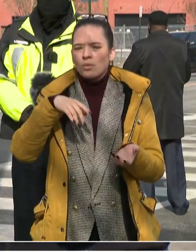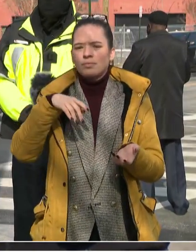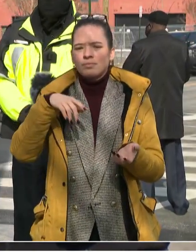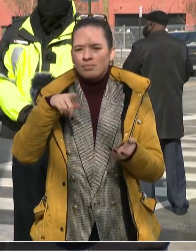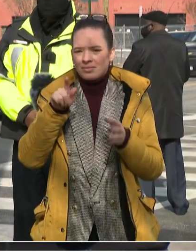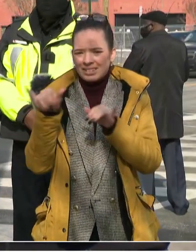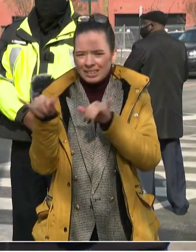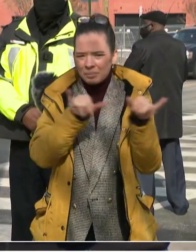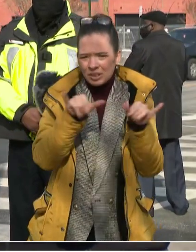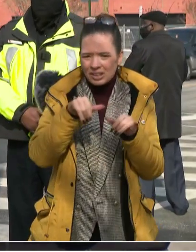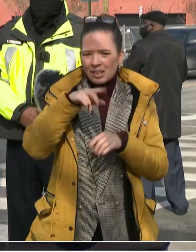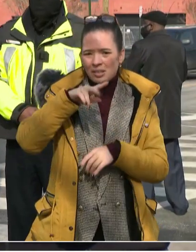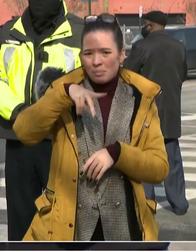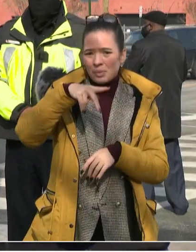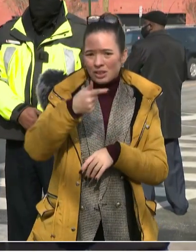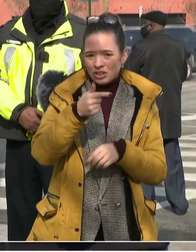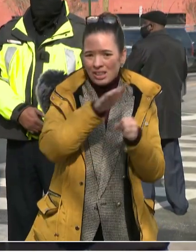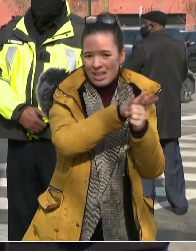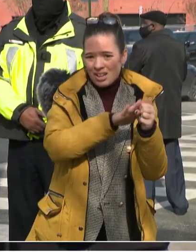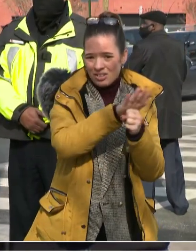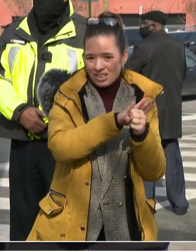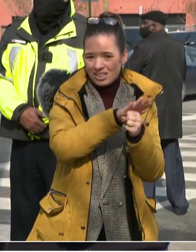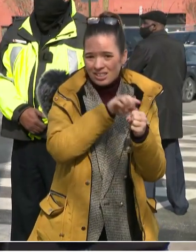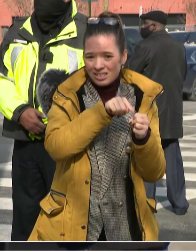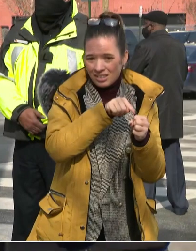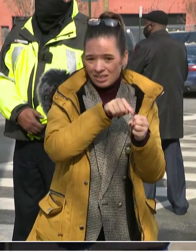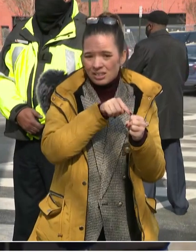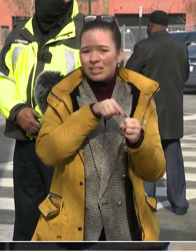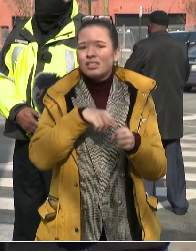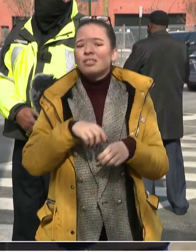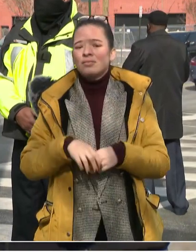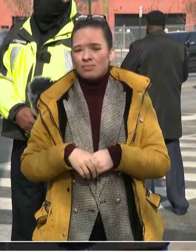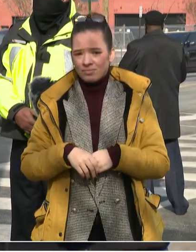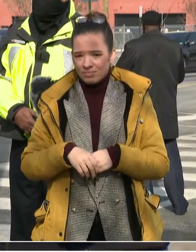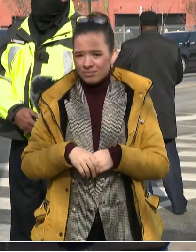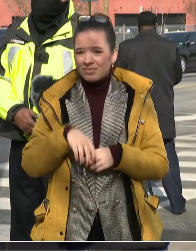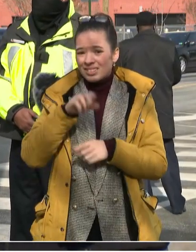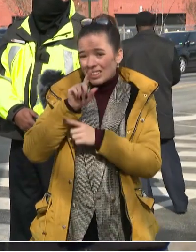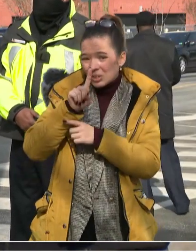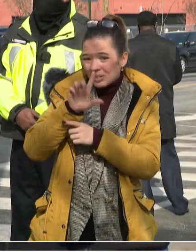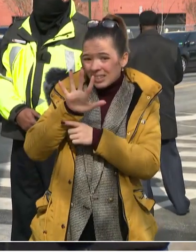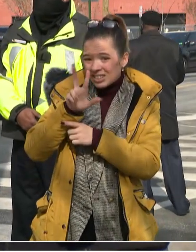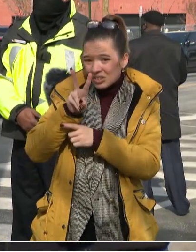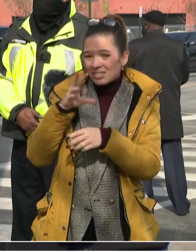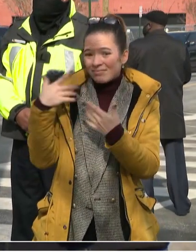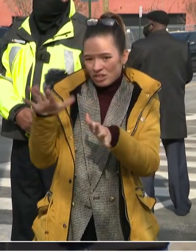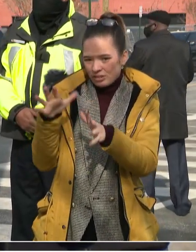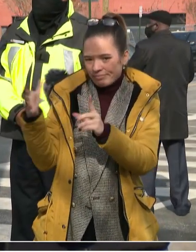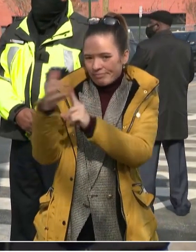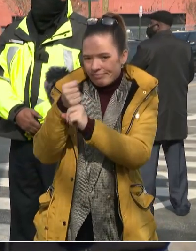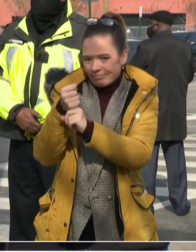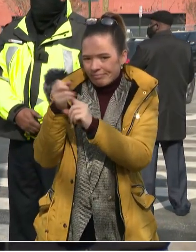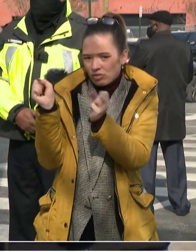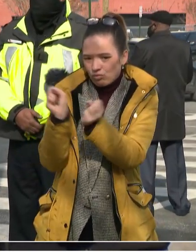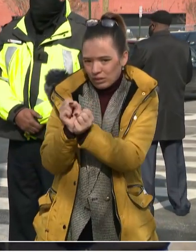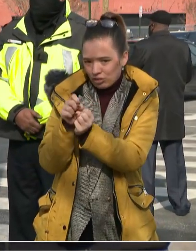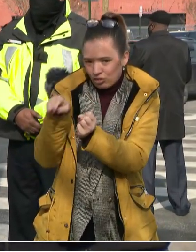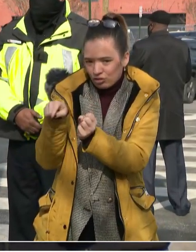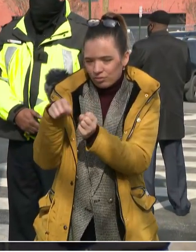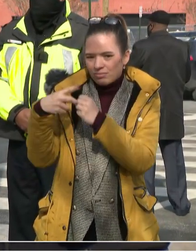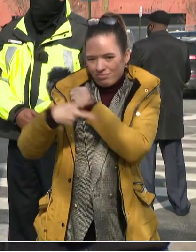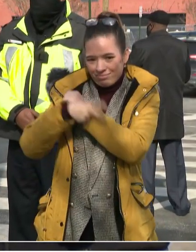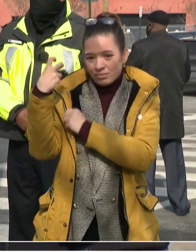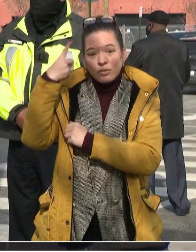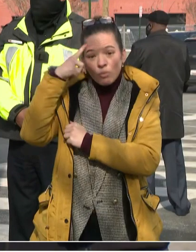The county executive will talk about the 152 arrests made for the same offenses, with